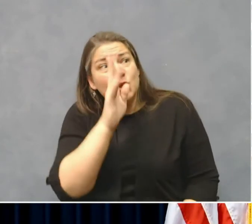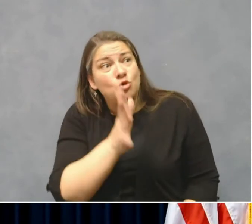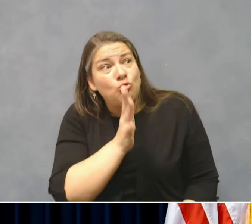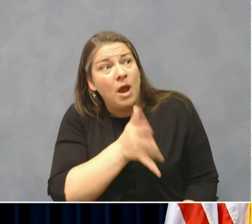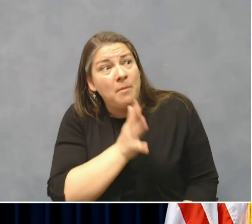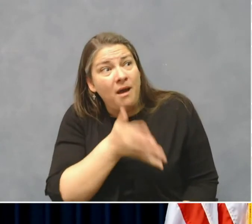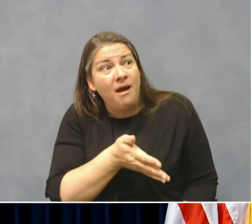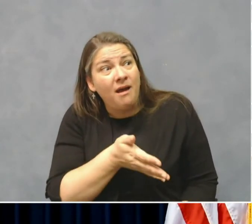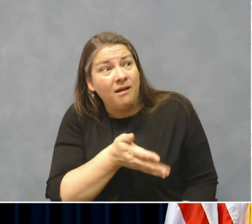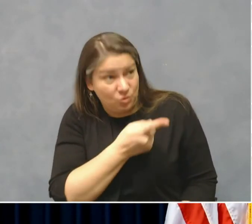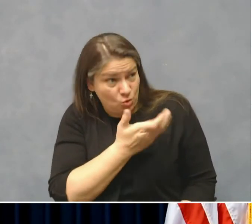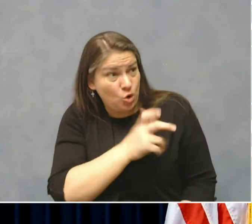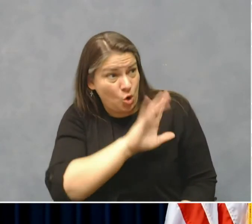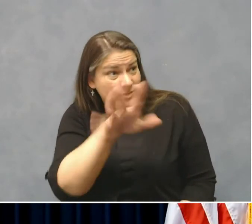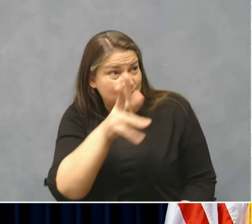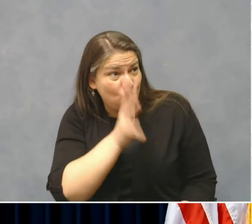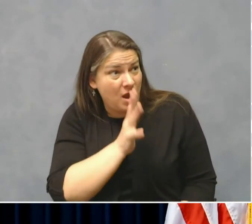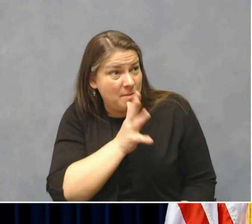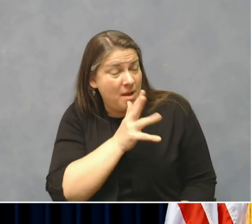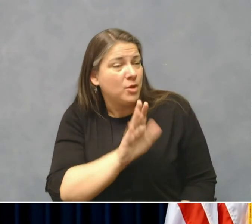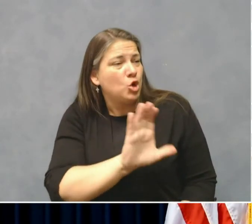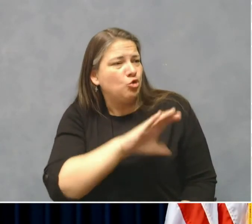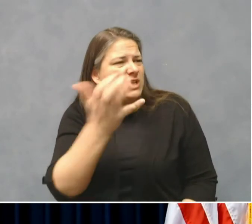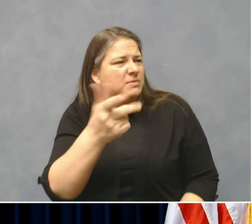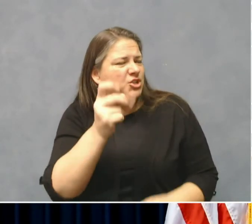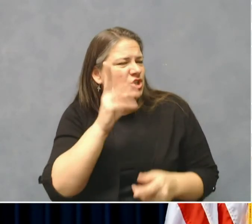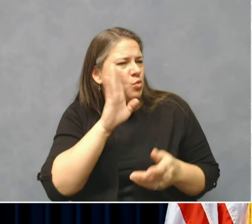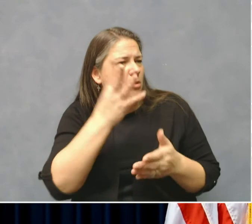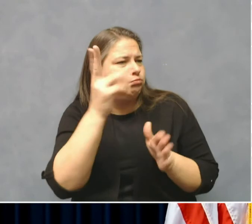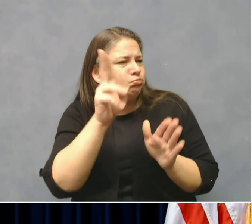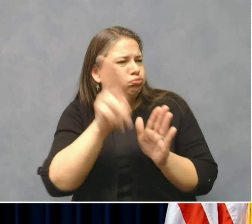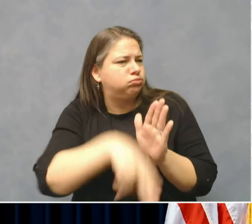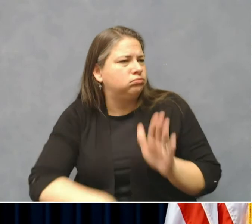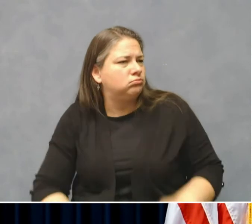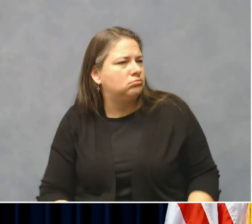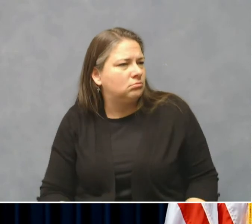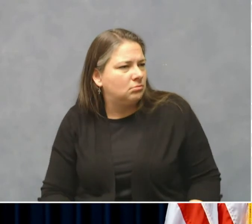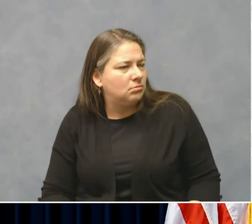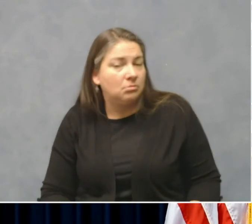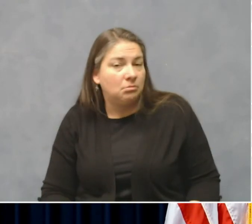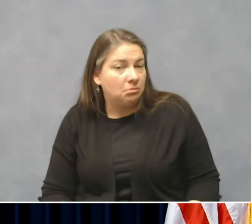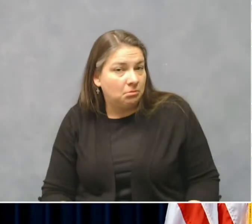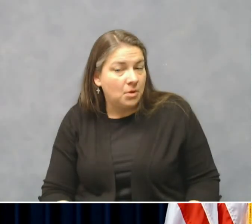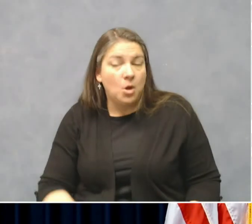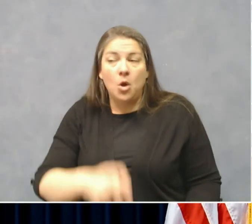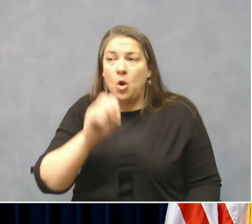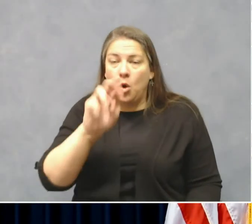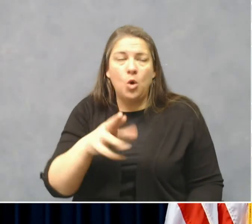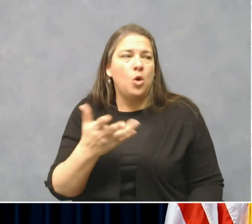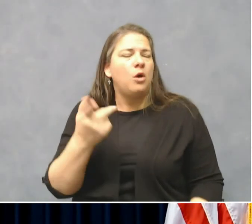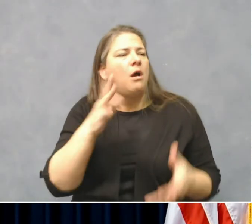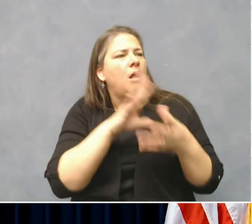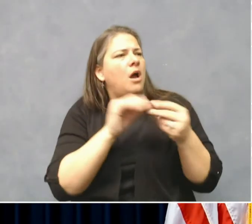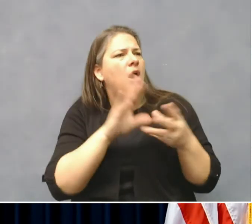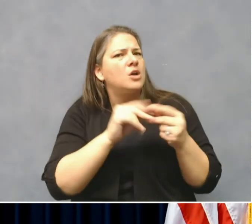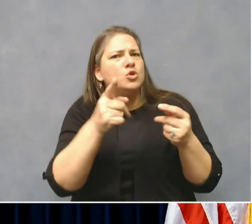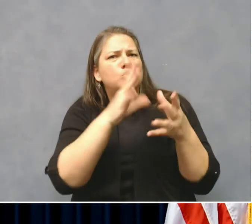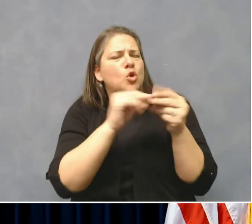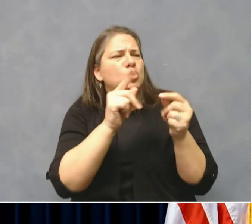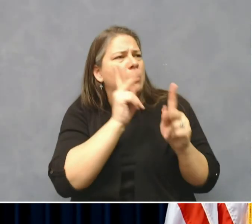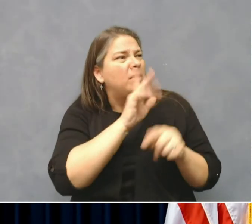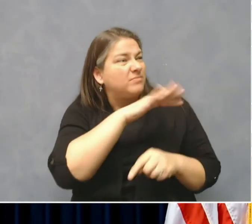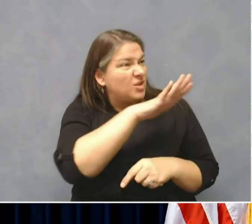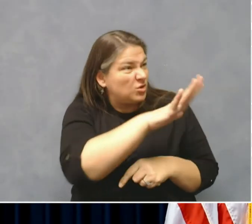Christmas. Others think there's a better way by pulling in local people to tell these stories and their experiences